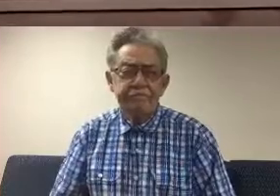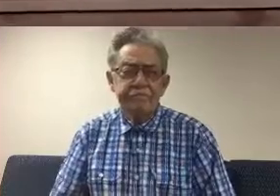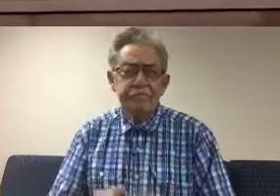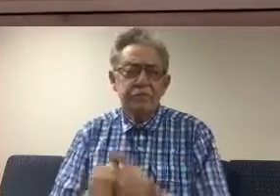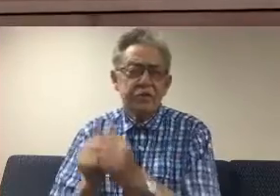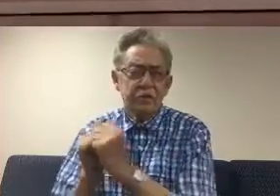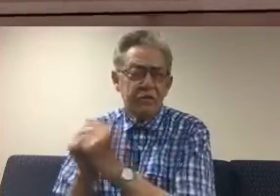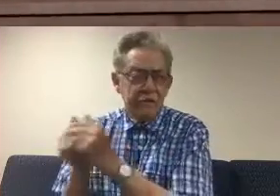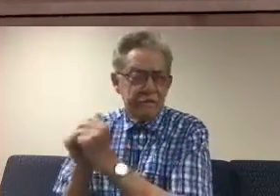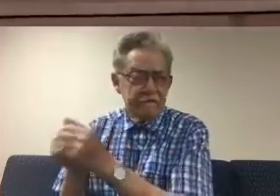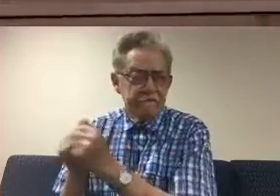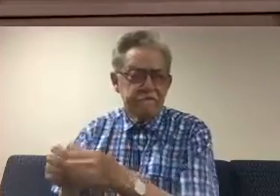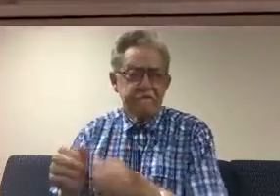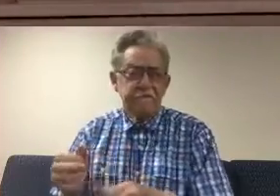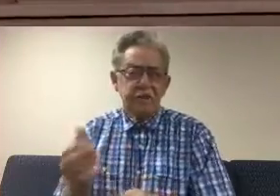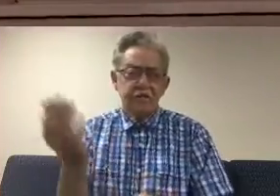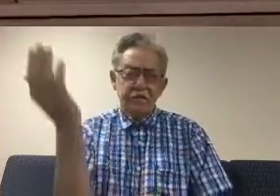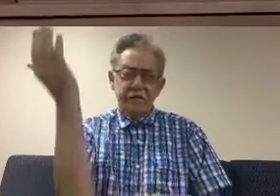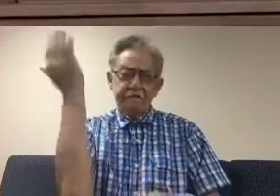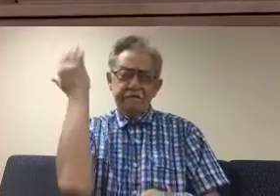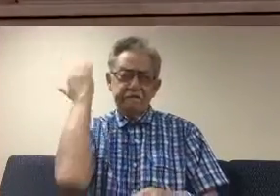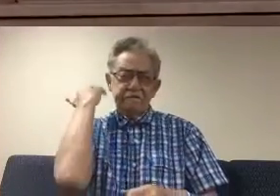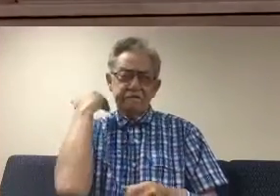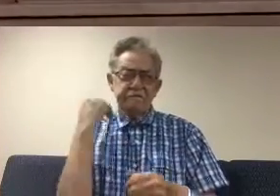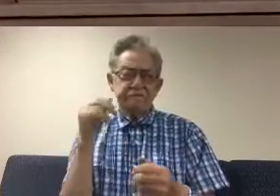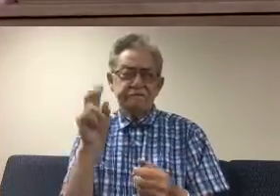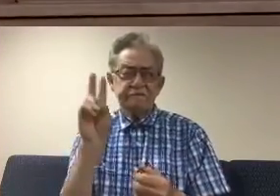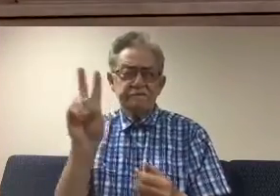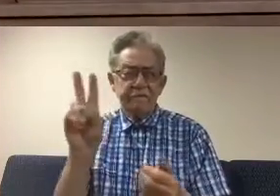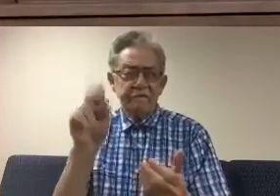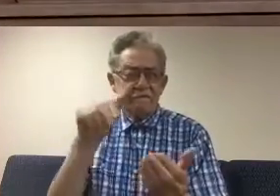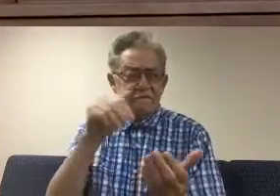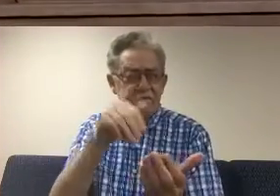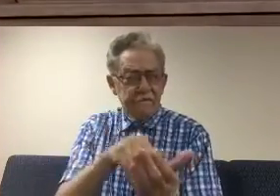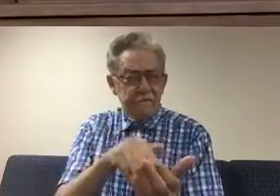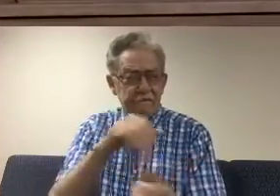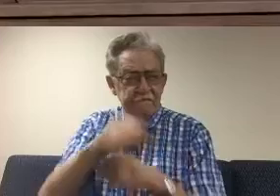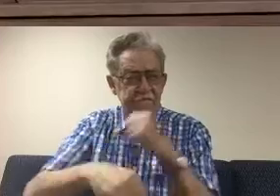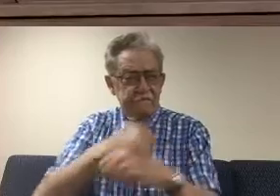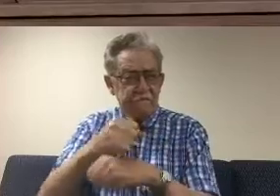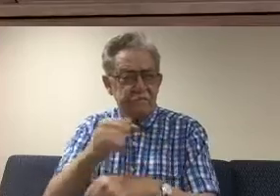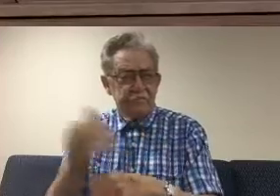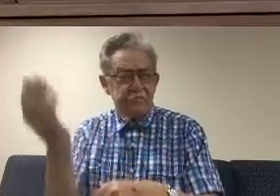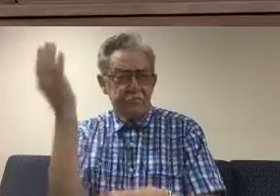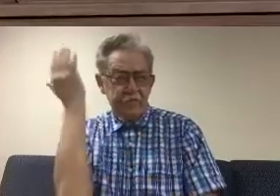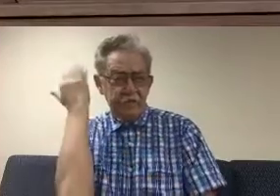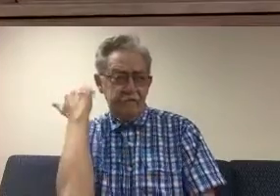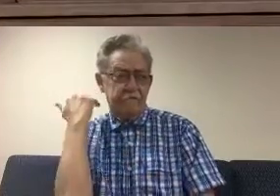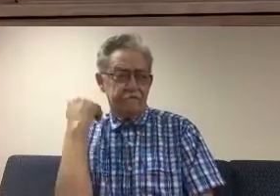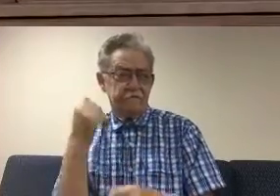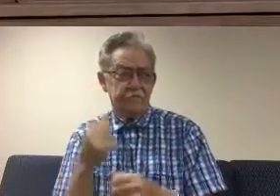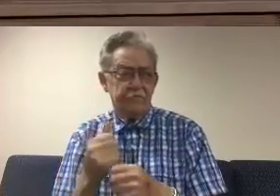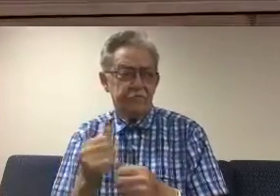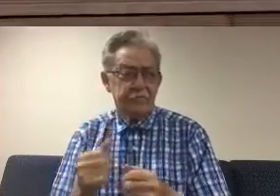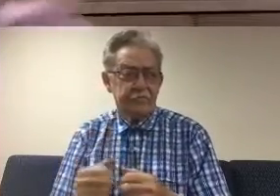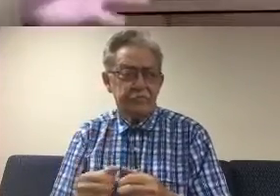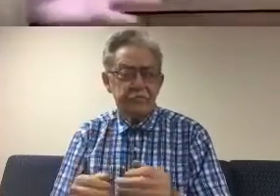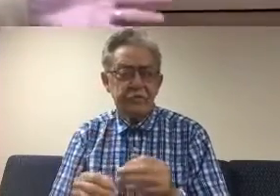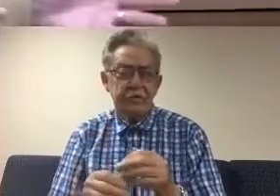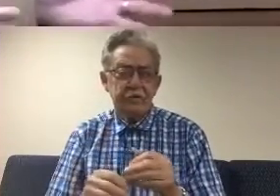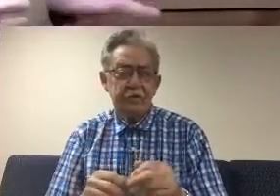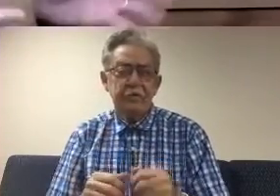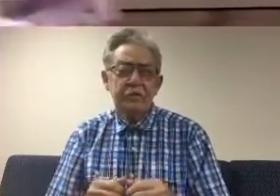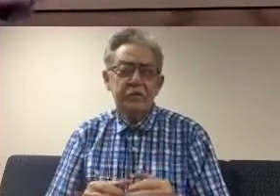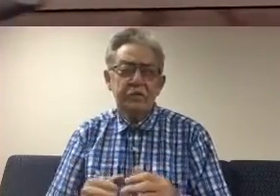us all the way back 2,000-something almost years ago, right at